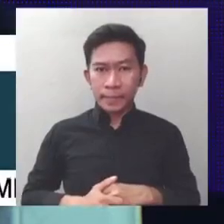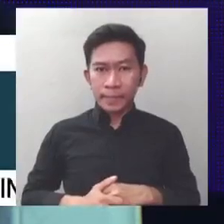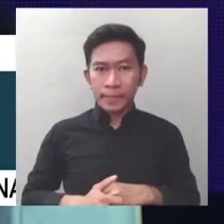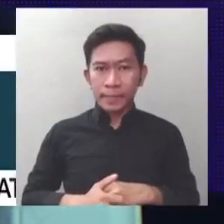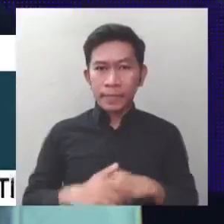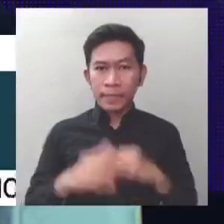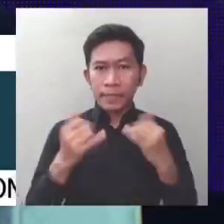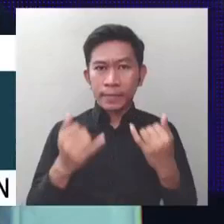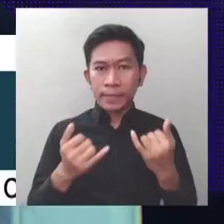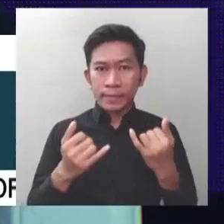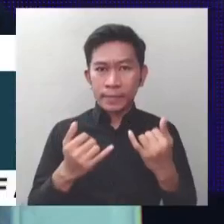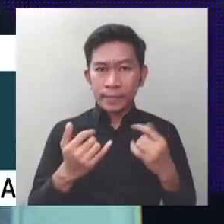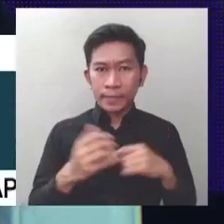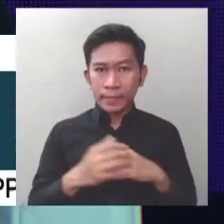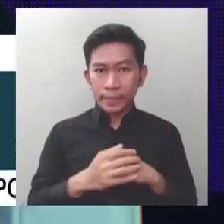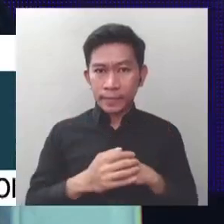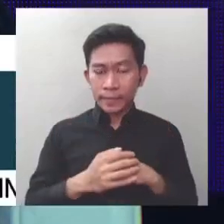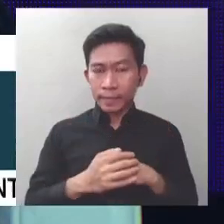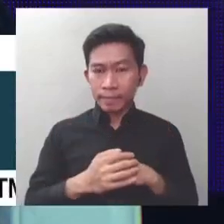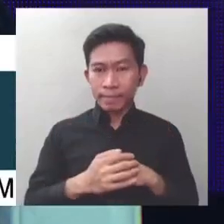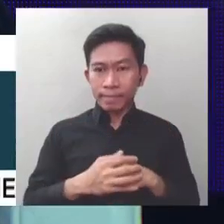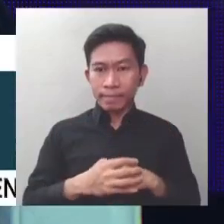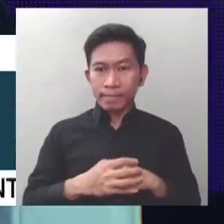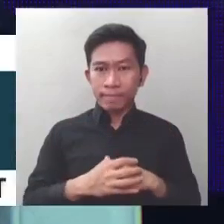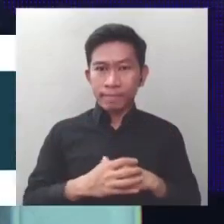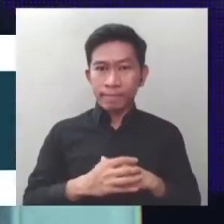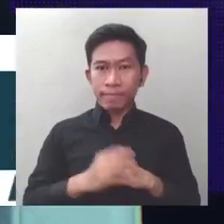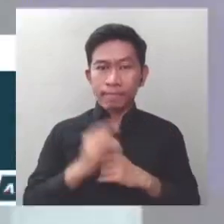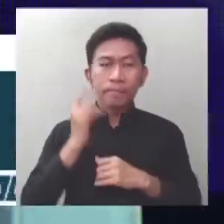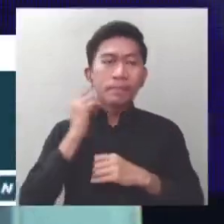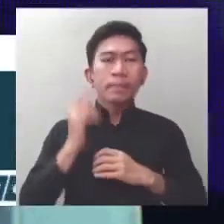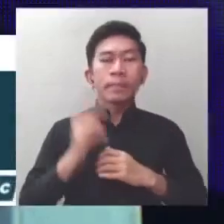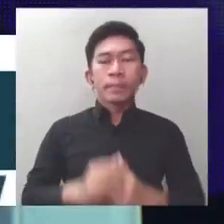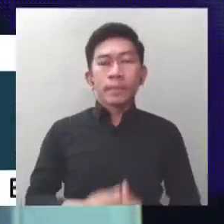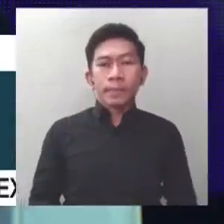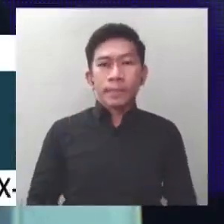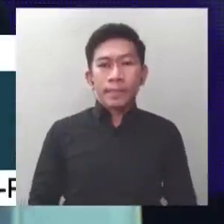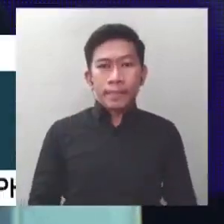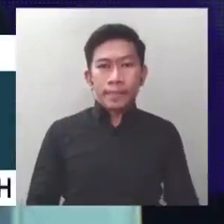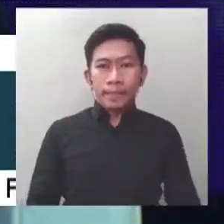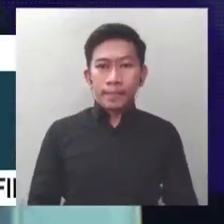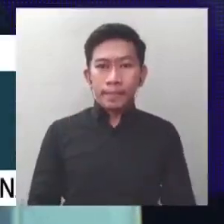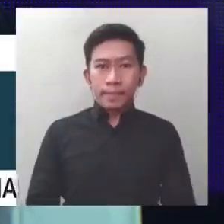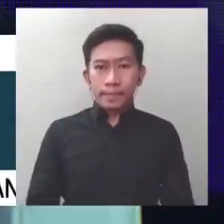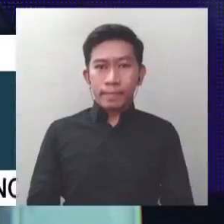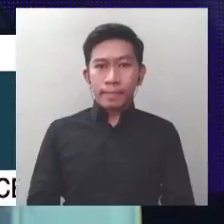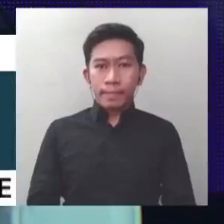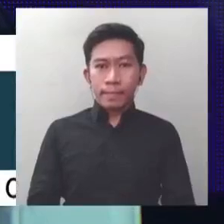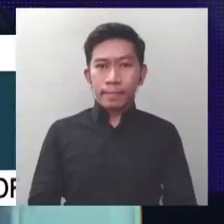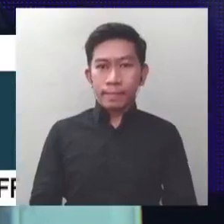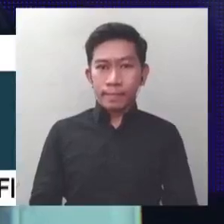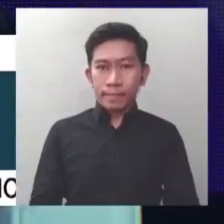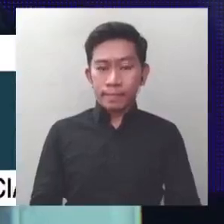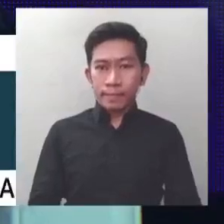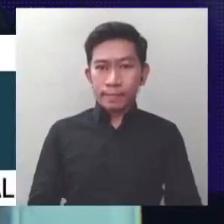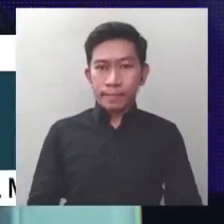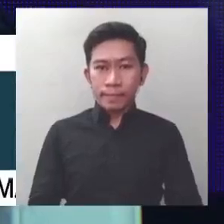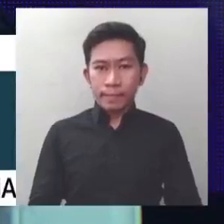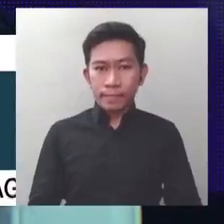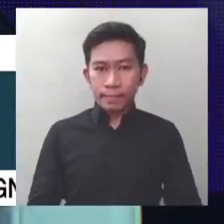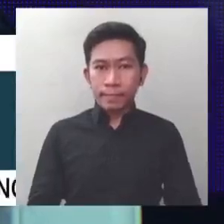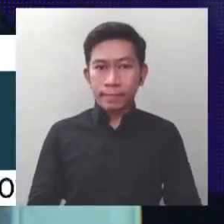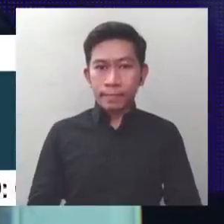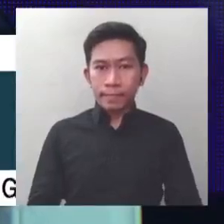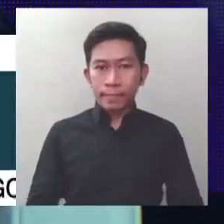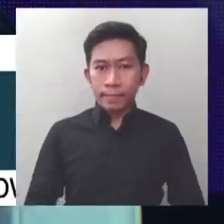connecting Philippines, Indonesia, Malaysia, and Thailand. If that were to be made a reality, then we can really